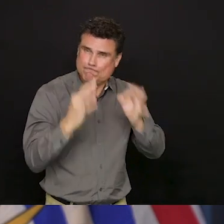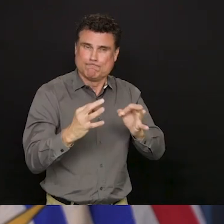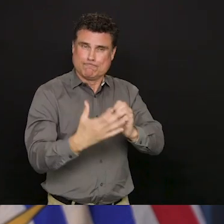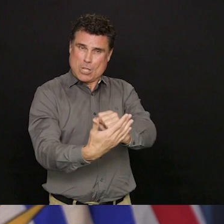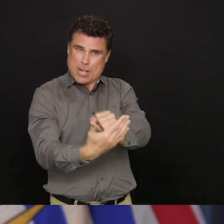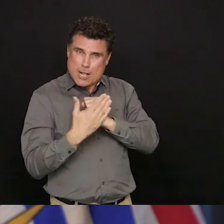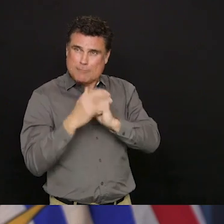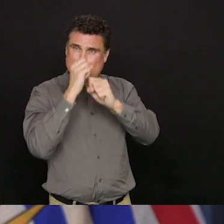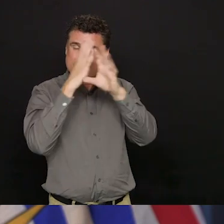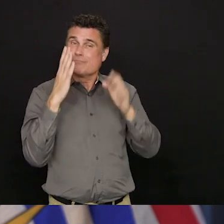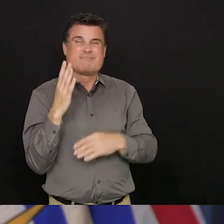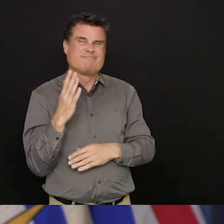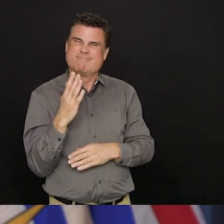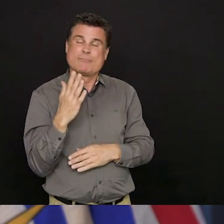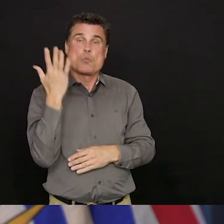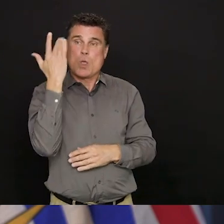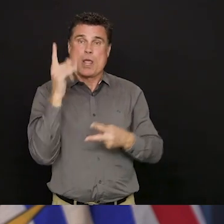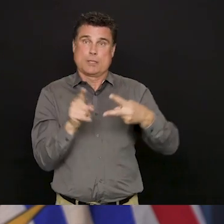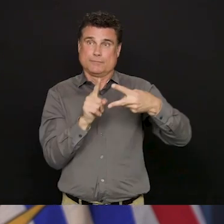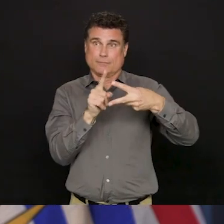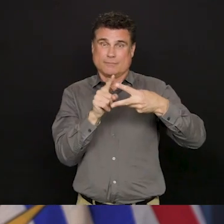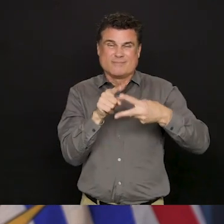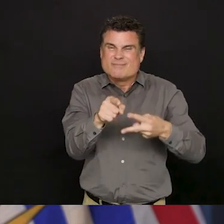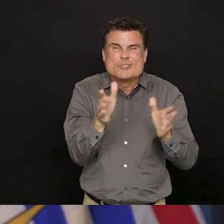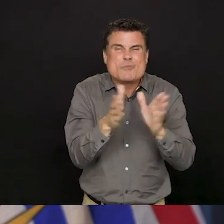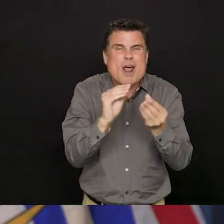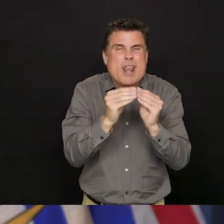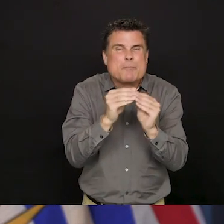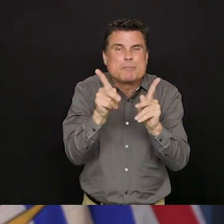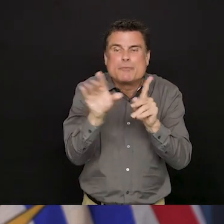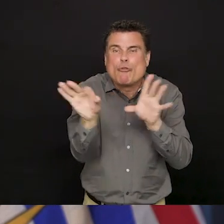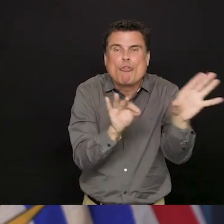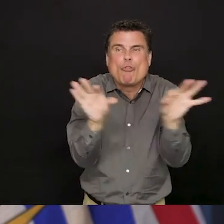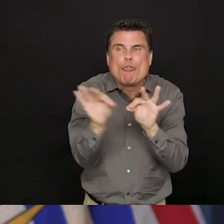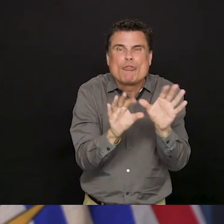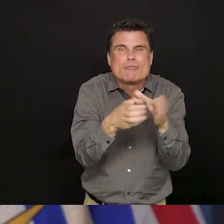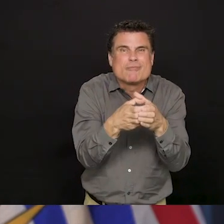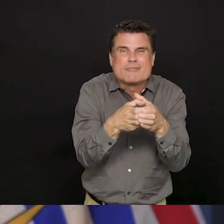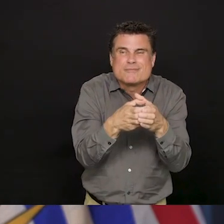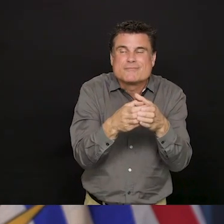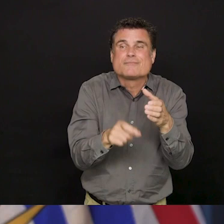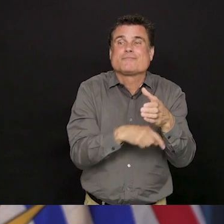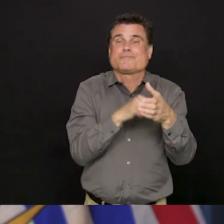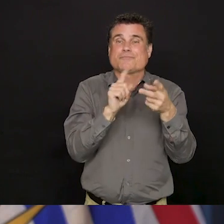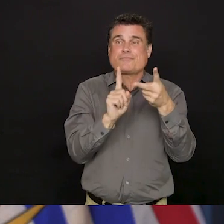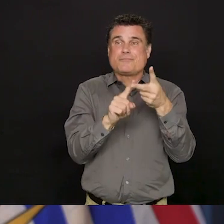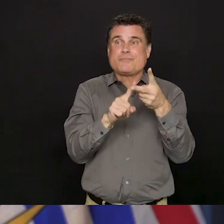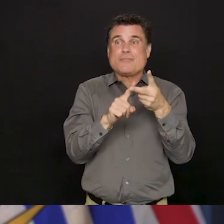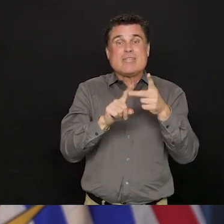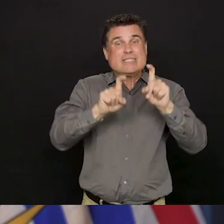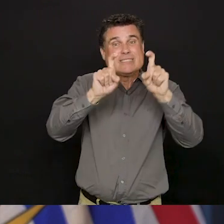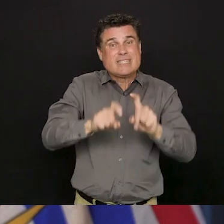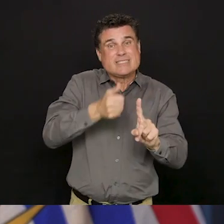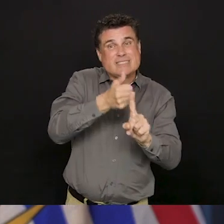the information that came out of that study. So this is kind of long-winded again, sorry.